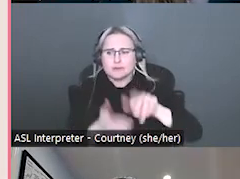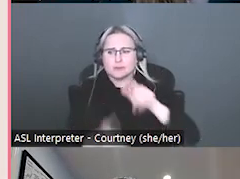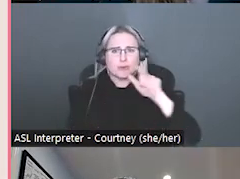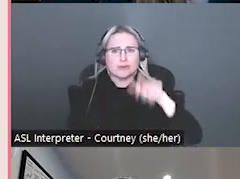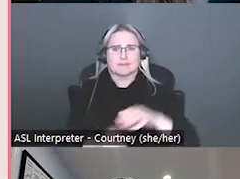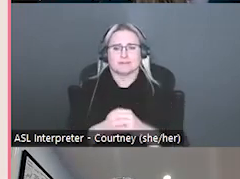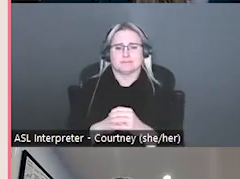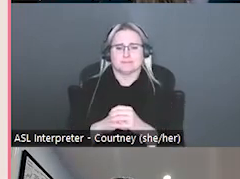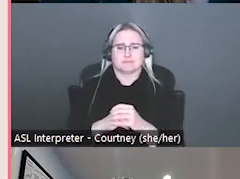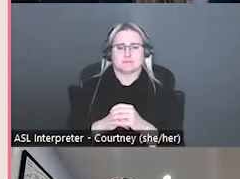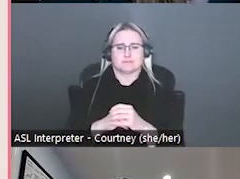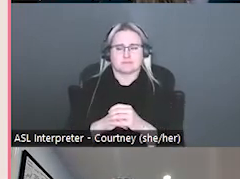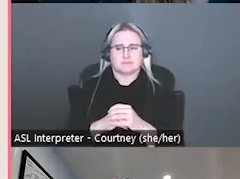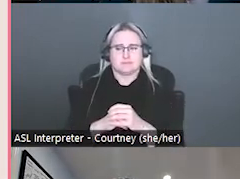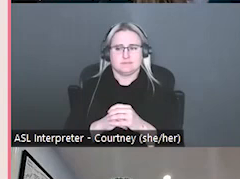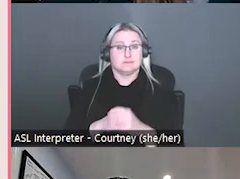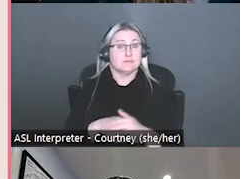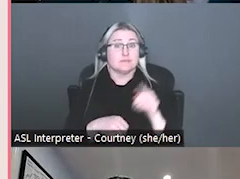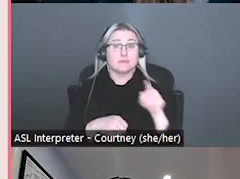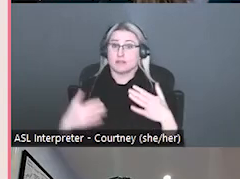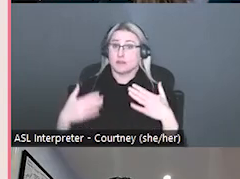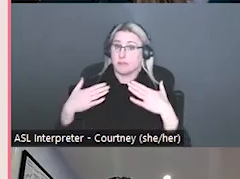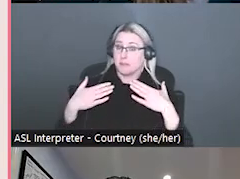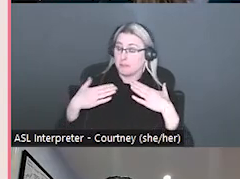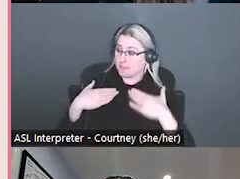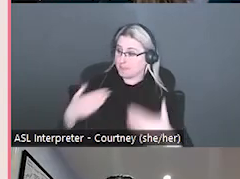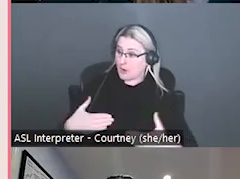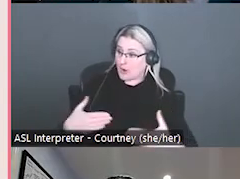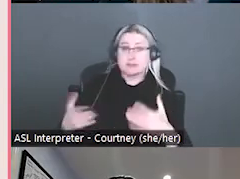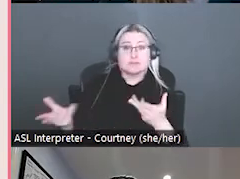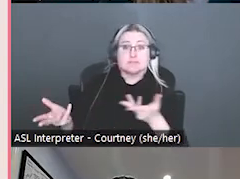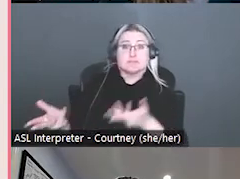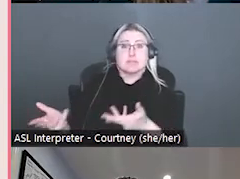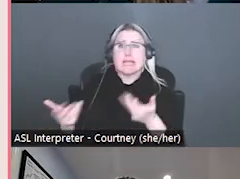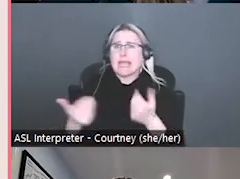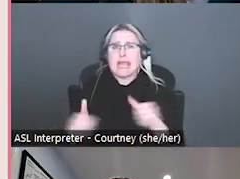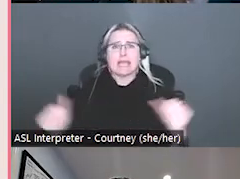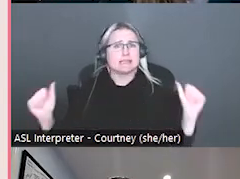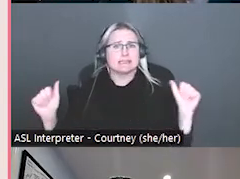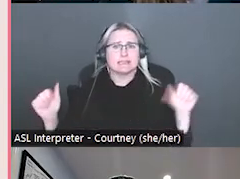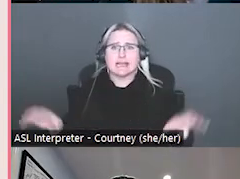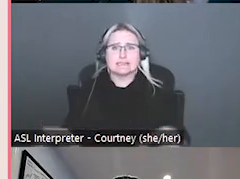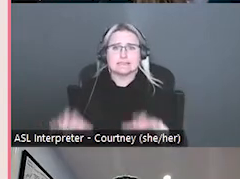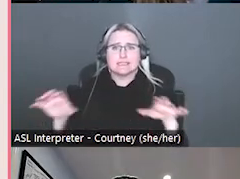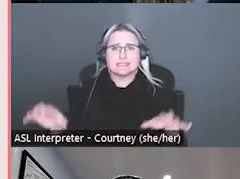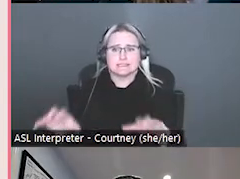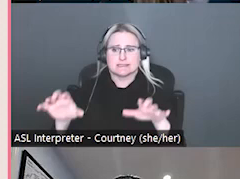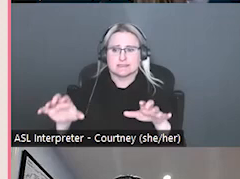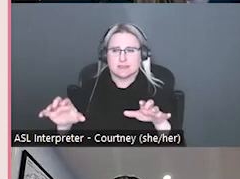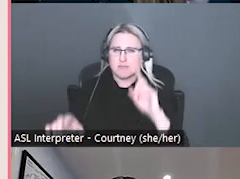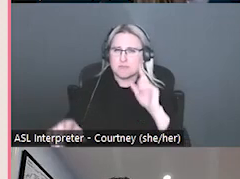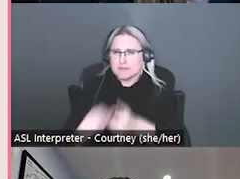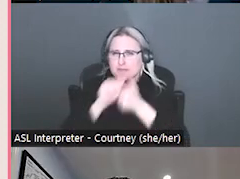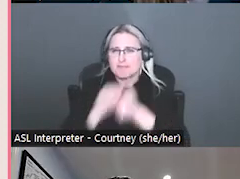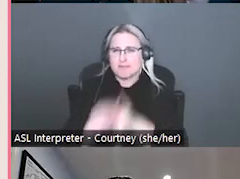looks at the moving body and encourages all physical activities without this focus on rigid routines